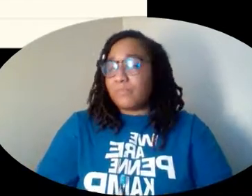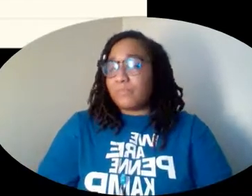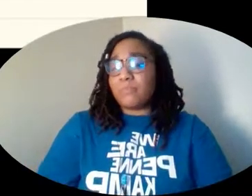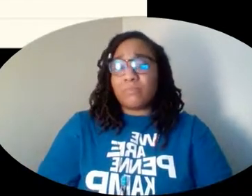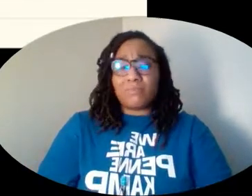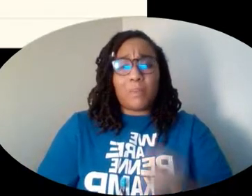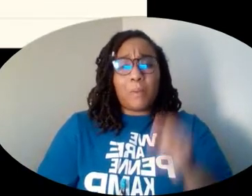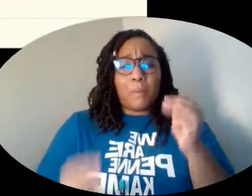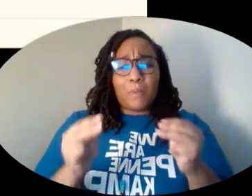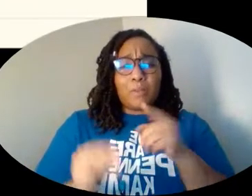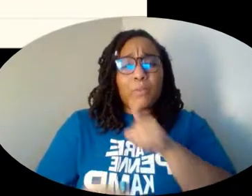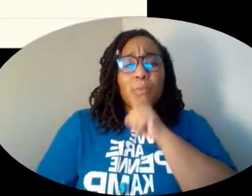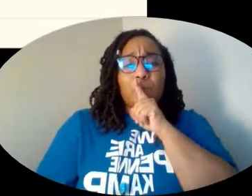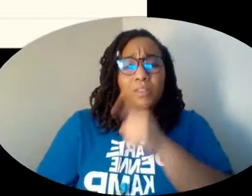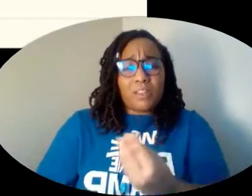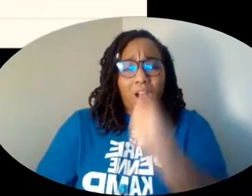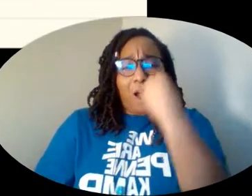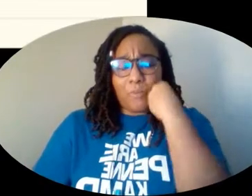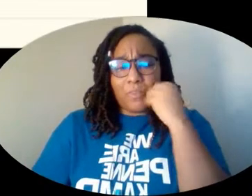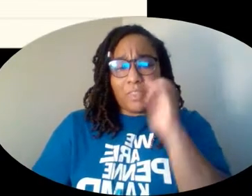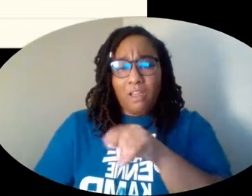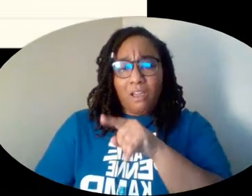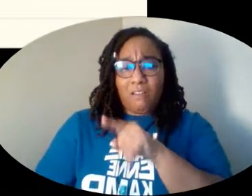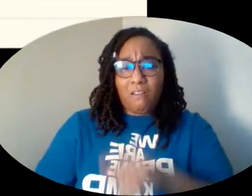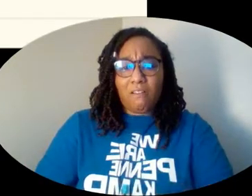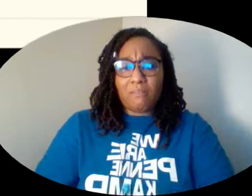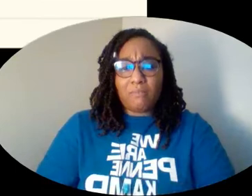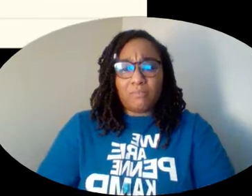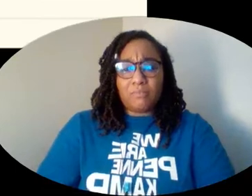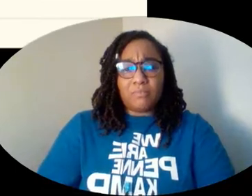Moby, are you really going to eat that?